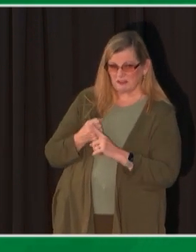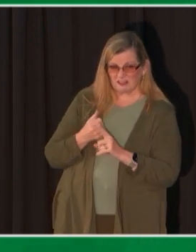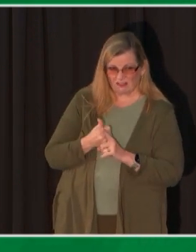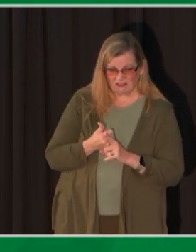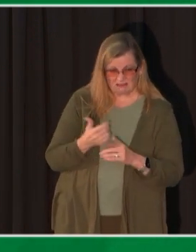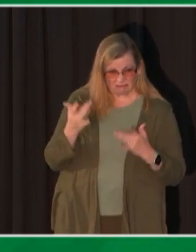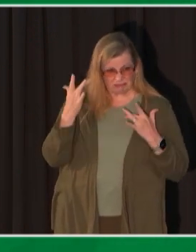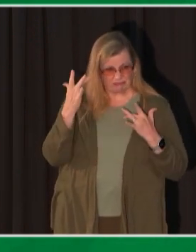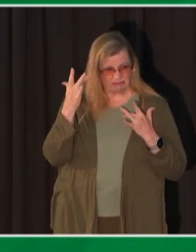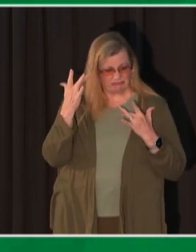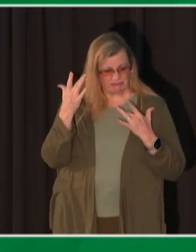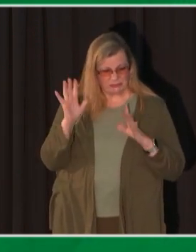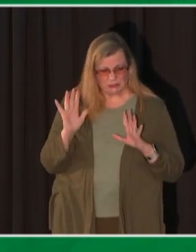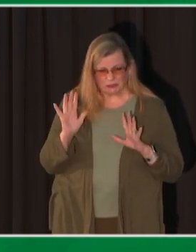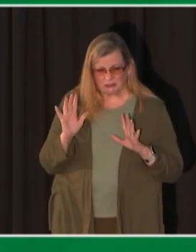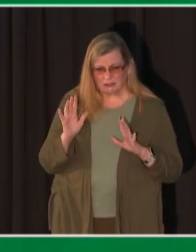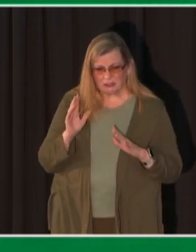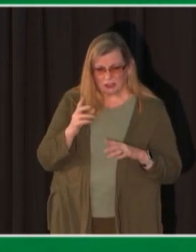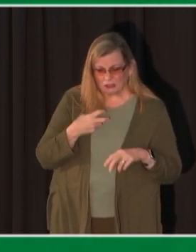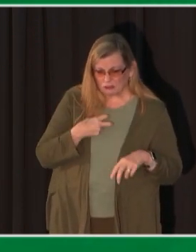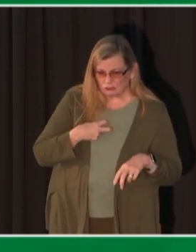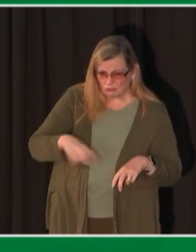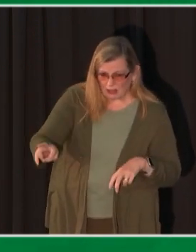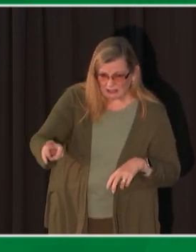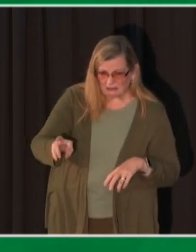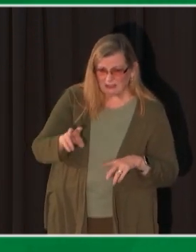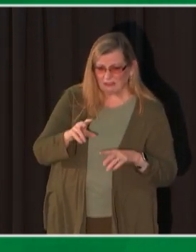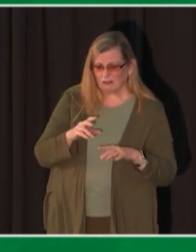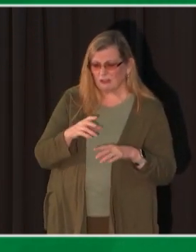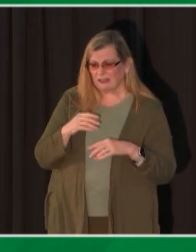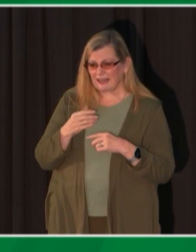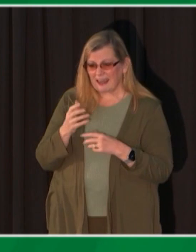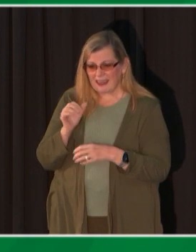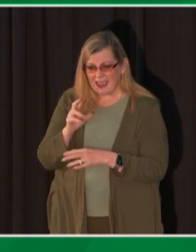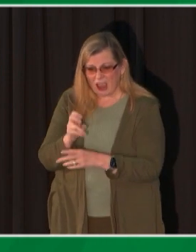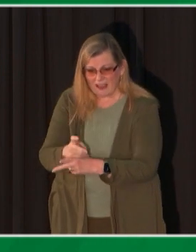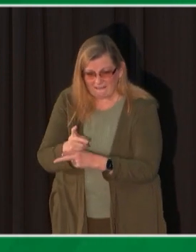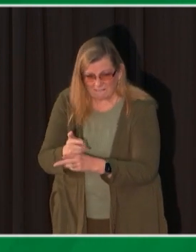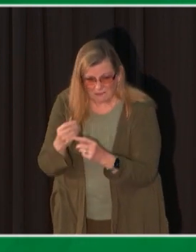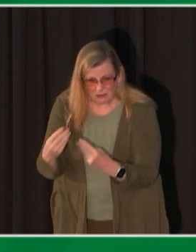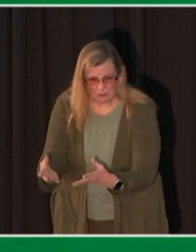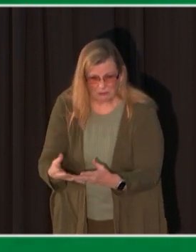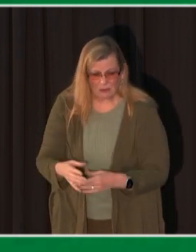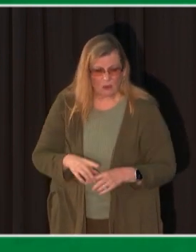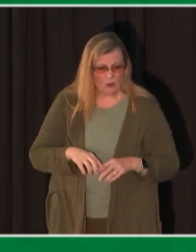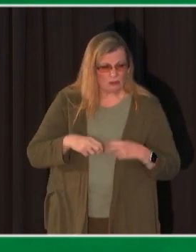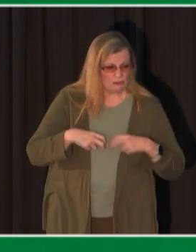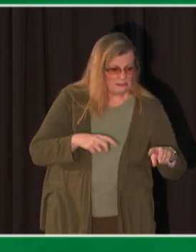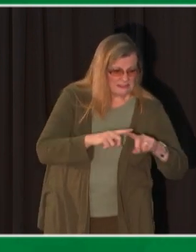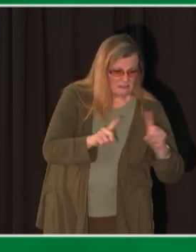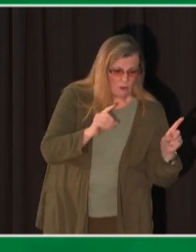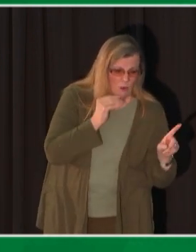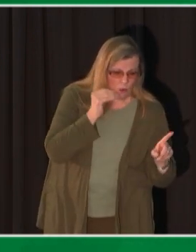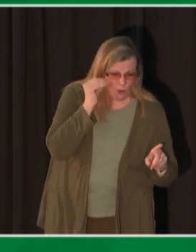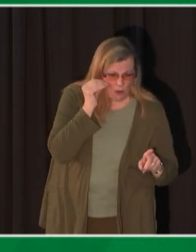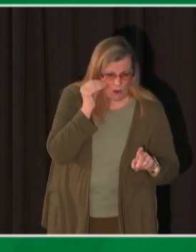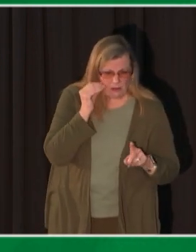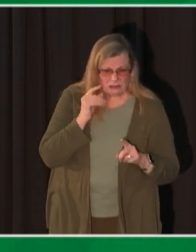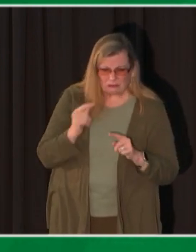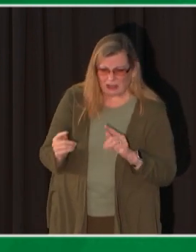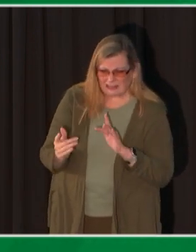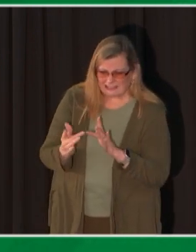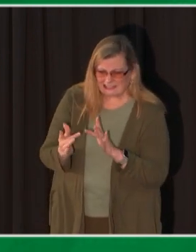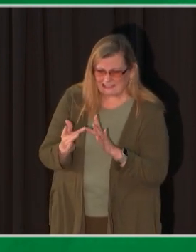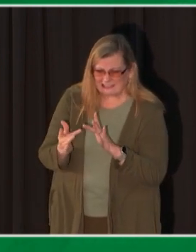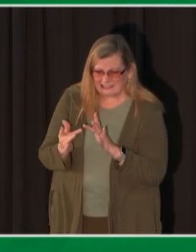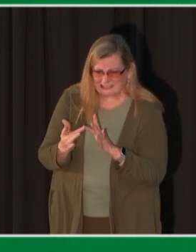to provide a home to those students. And again, we try to stay in contact with those families. What's been